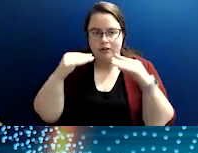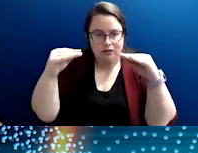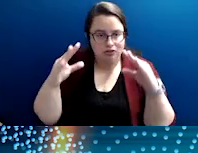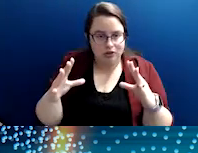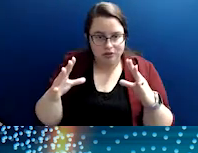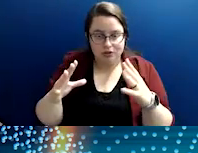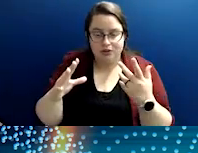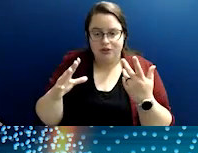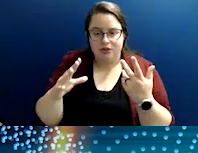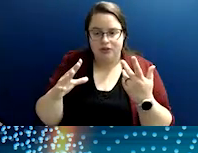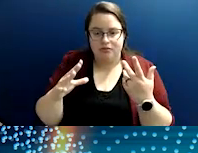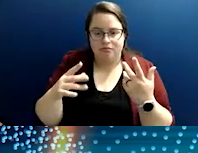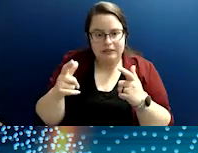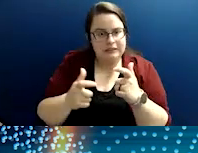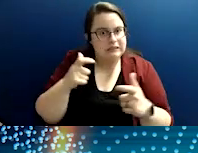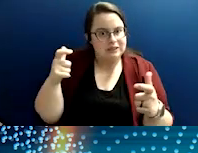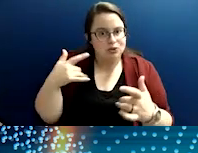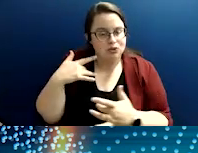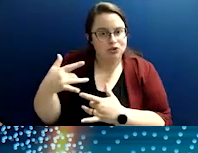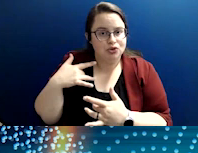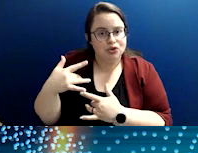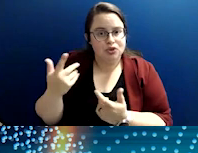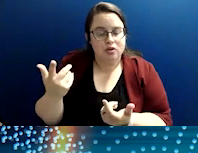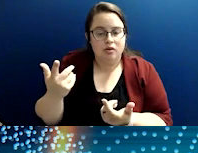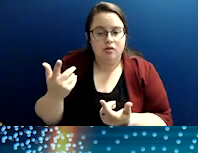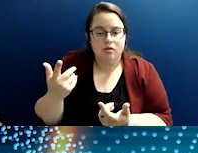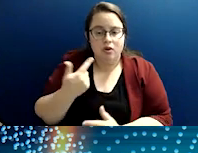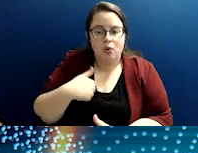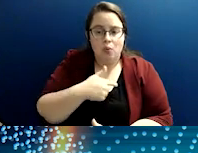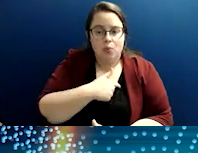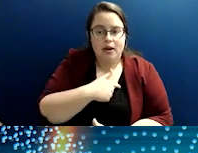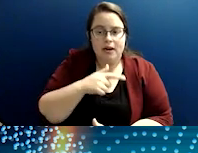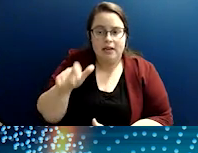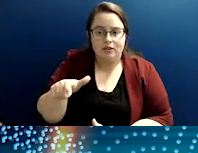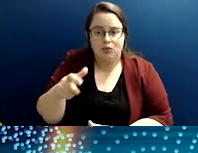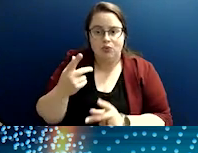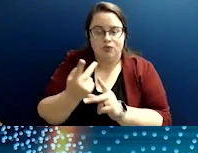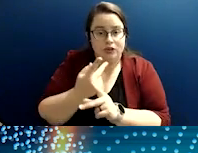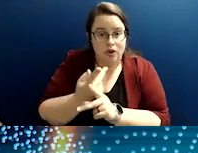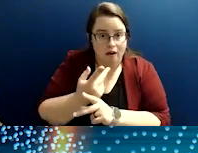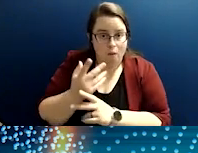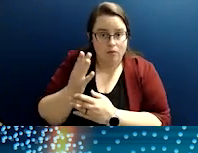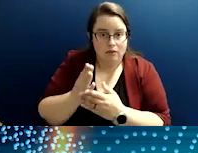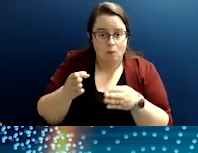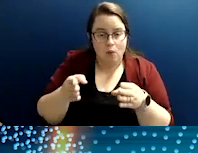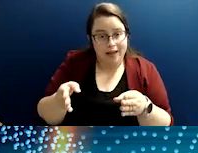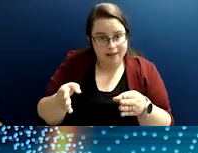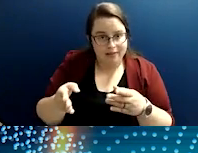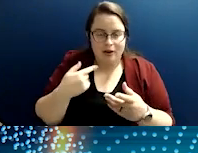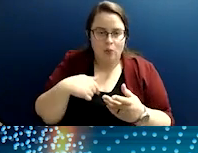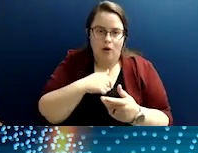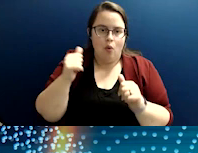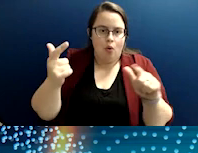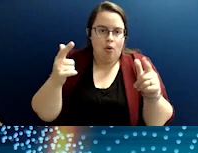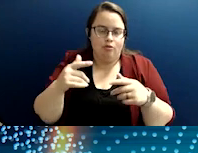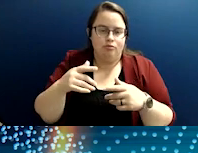this is a huge concern. We need to figure out some ways and we're all struggling this across the